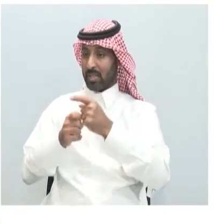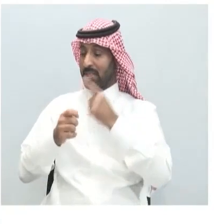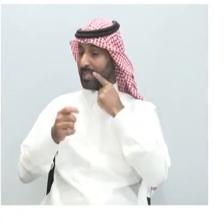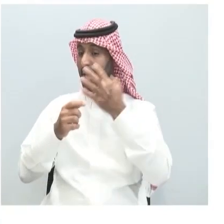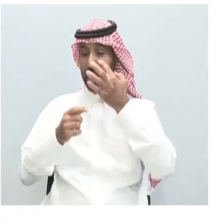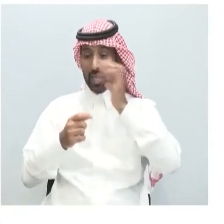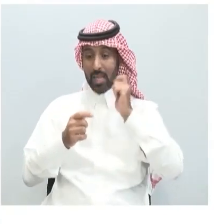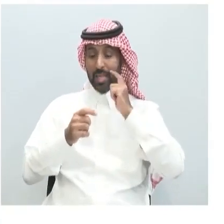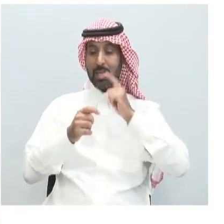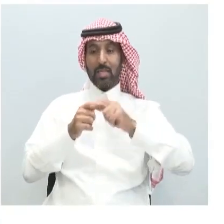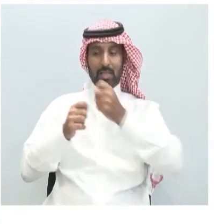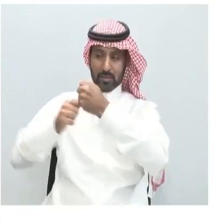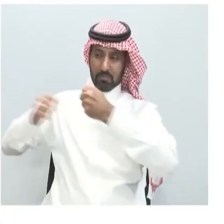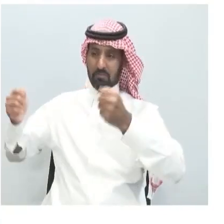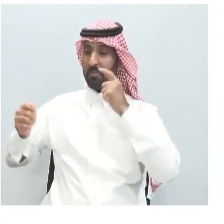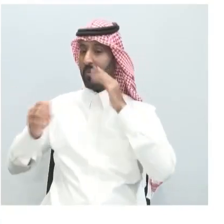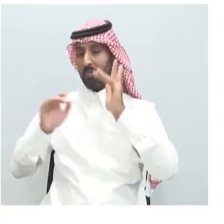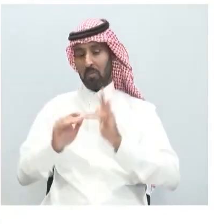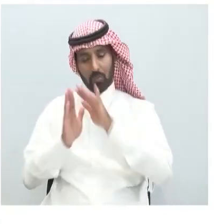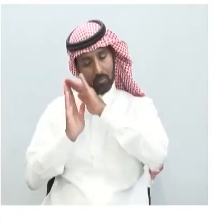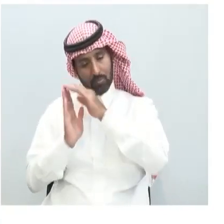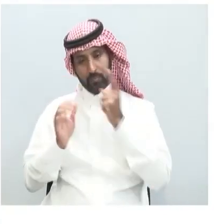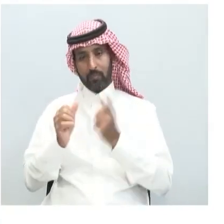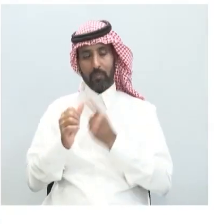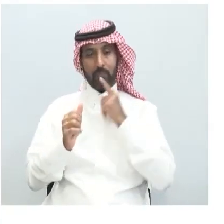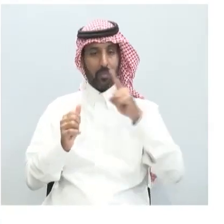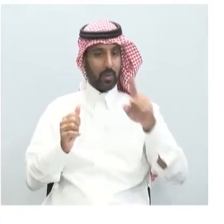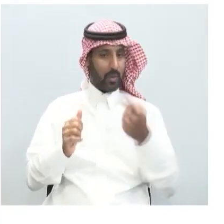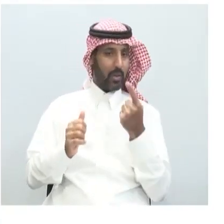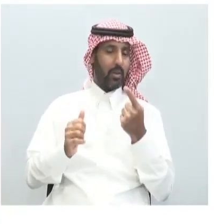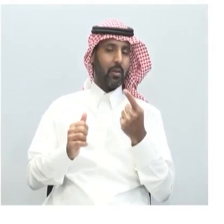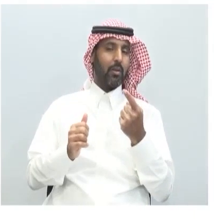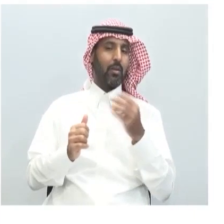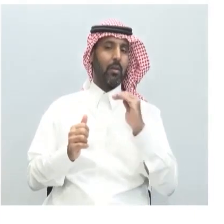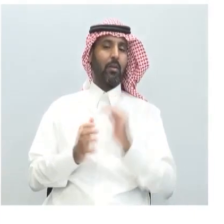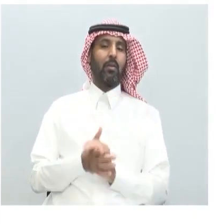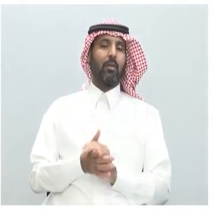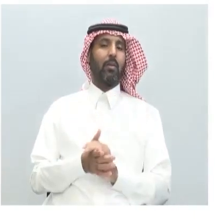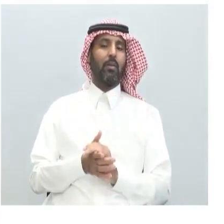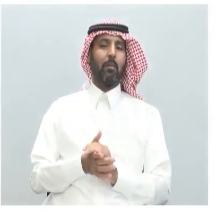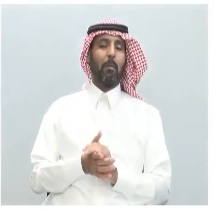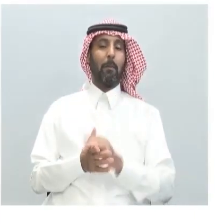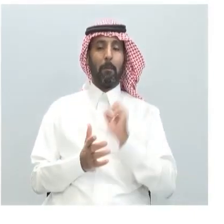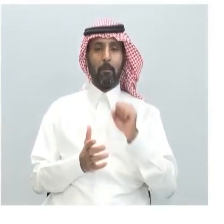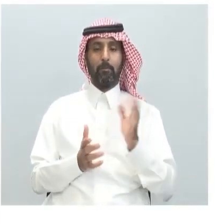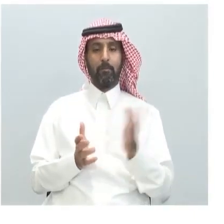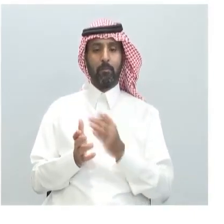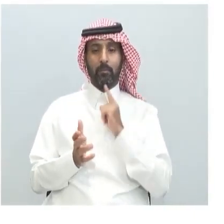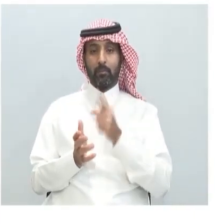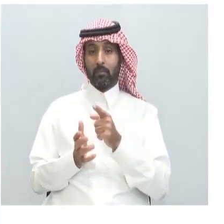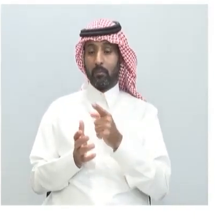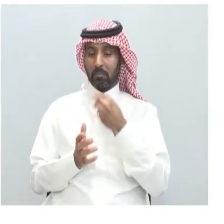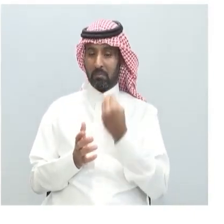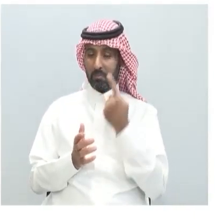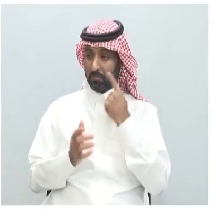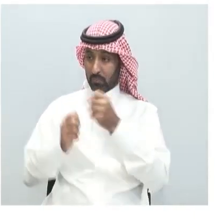yellow curtains in the bedroom. So the correct answer here is Yes, but there are